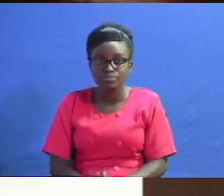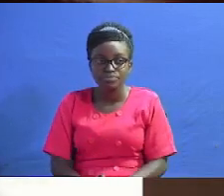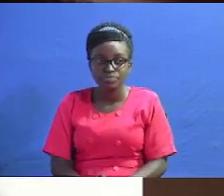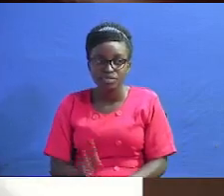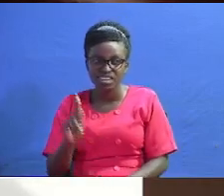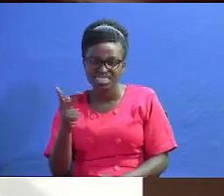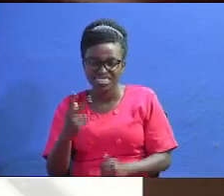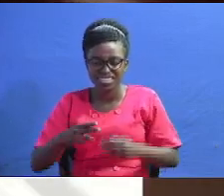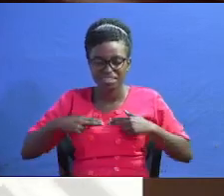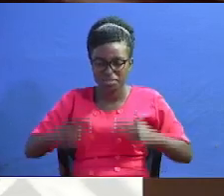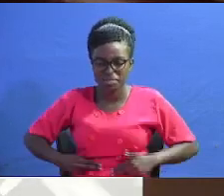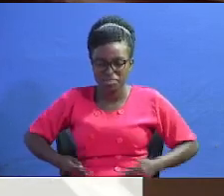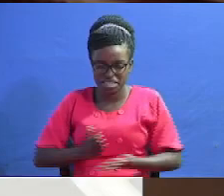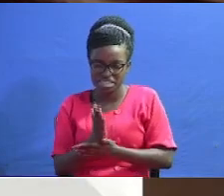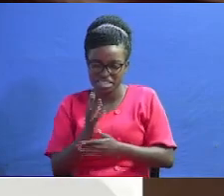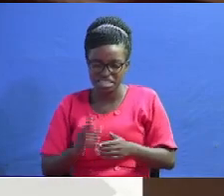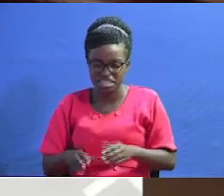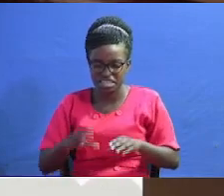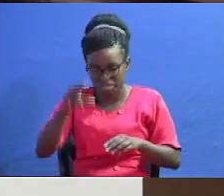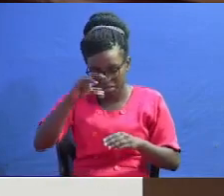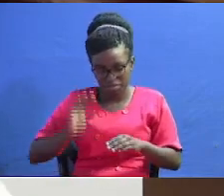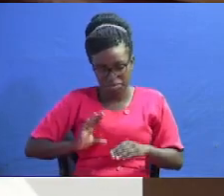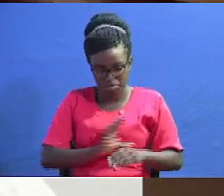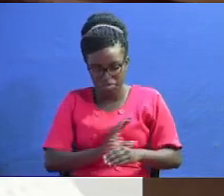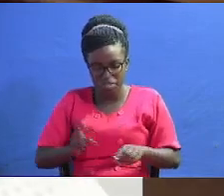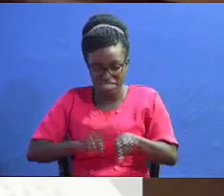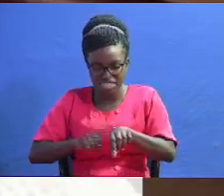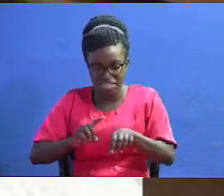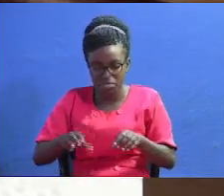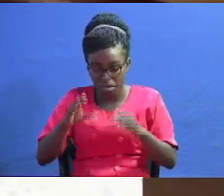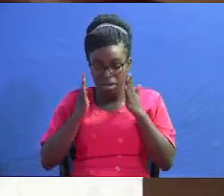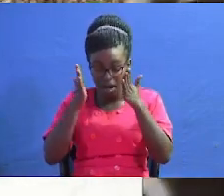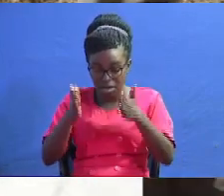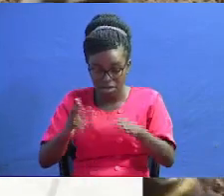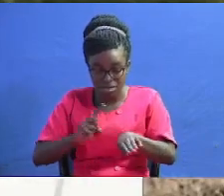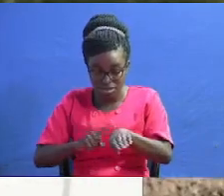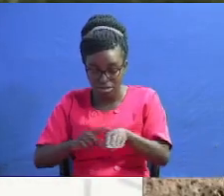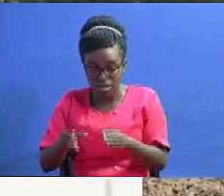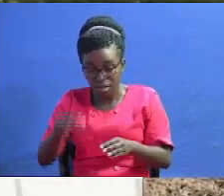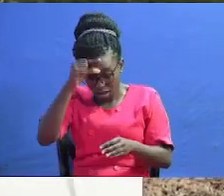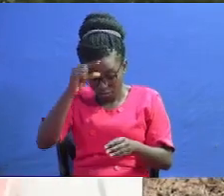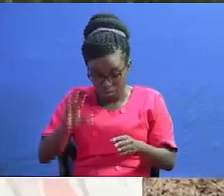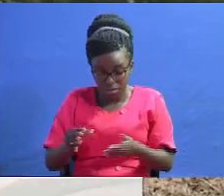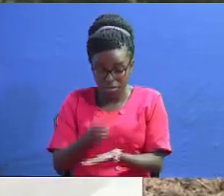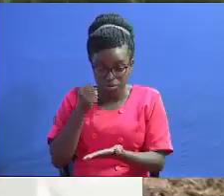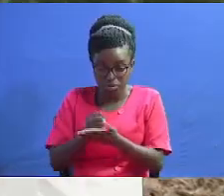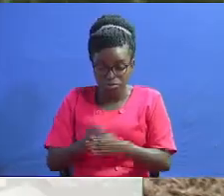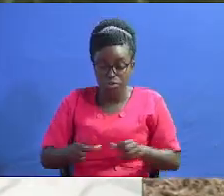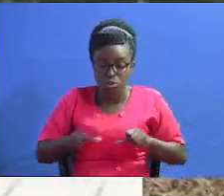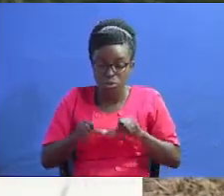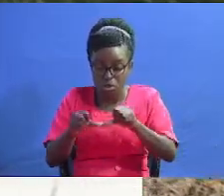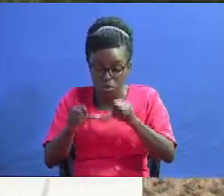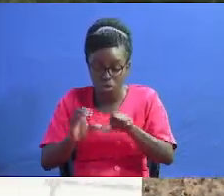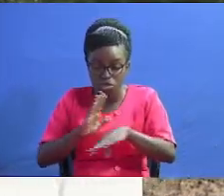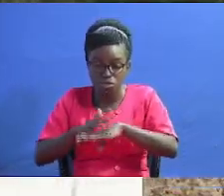The Kenya Human Rights Commission, KHRC, has taken legal action against top government officials, alleging their failure to protect